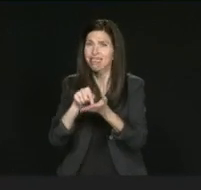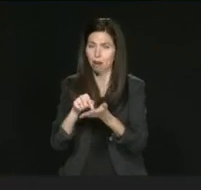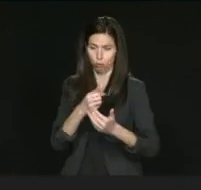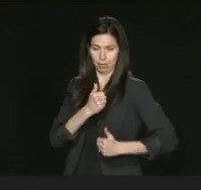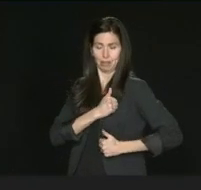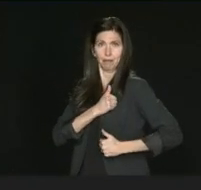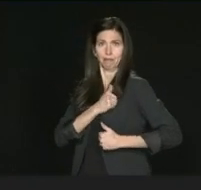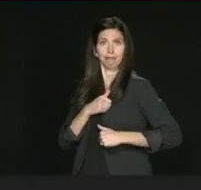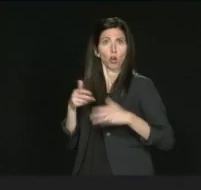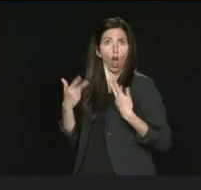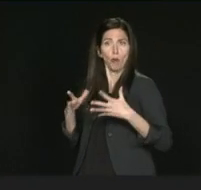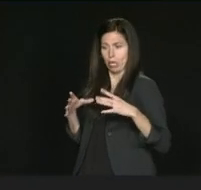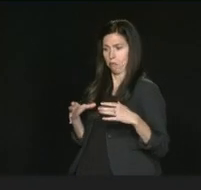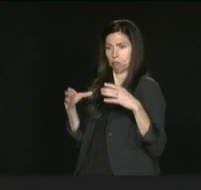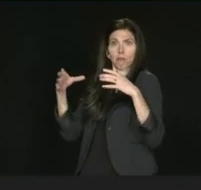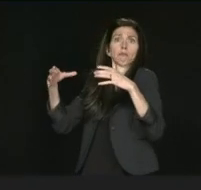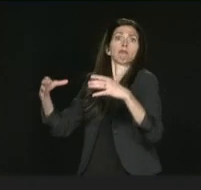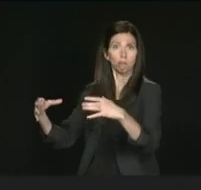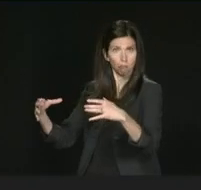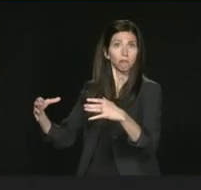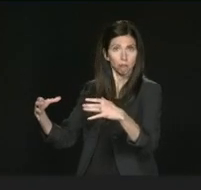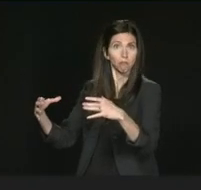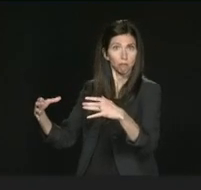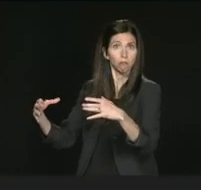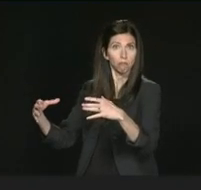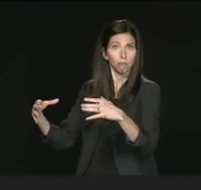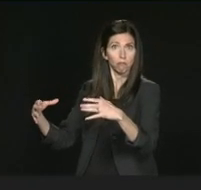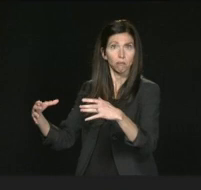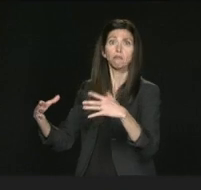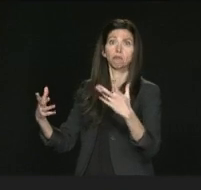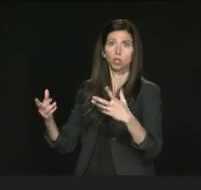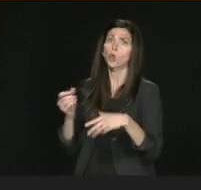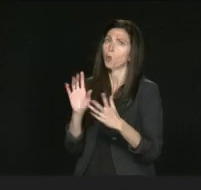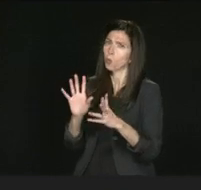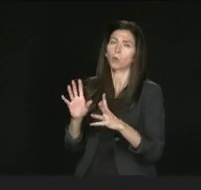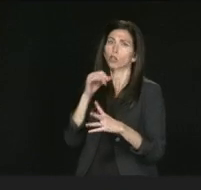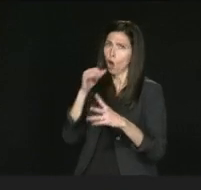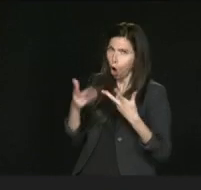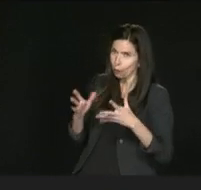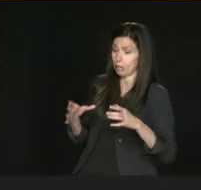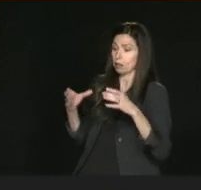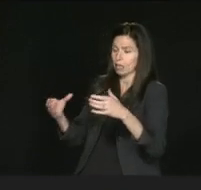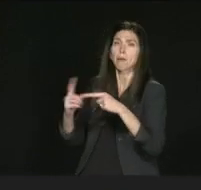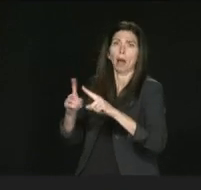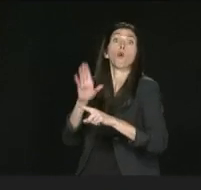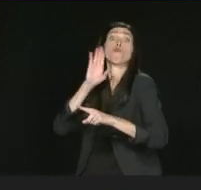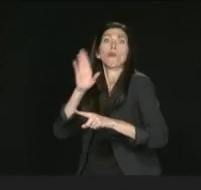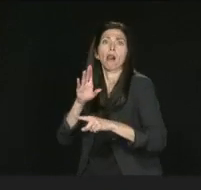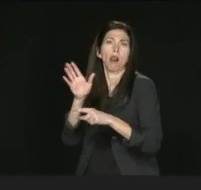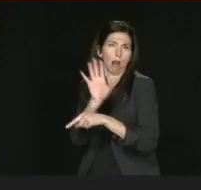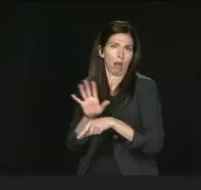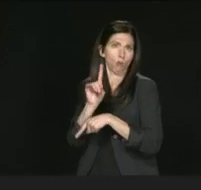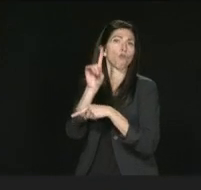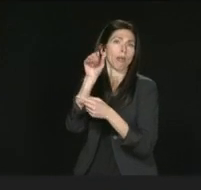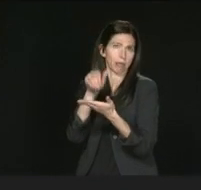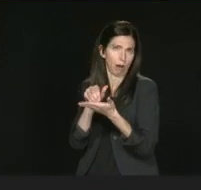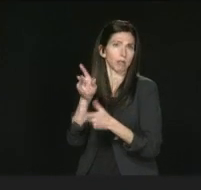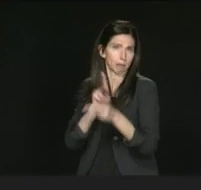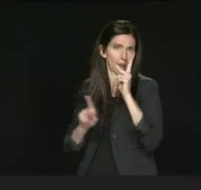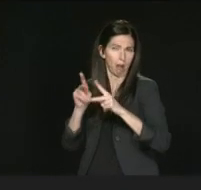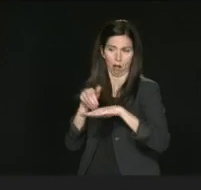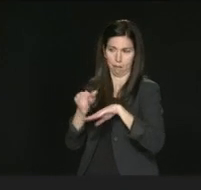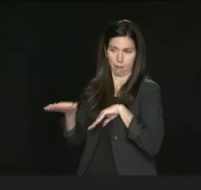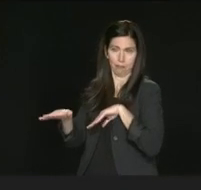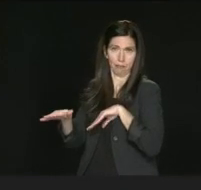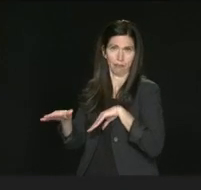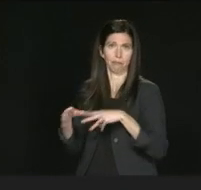armed forces when the deployment will be done. Forces is following the guidance of the Ontarian government.